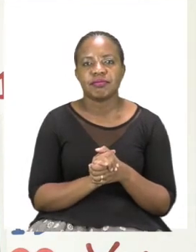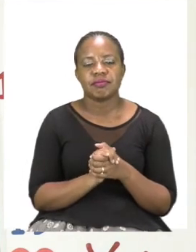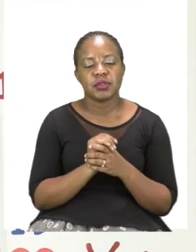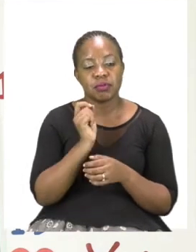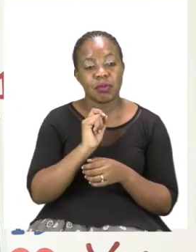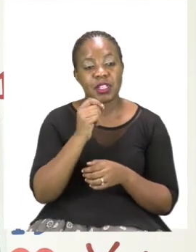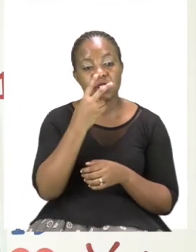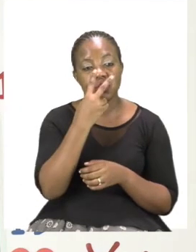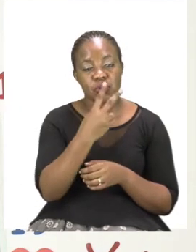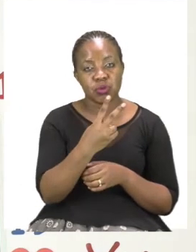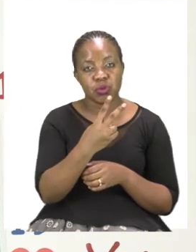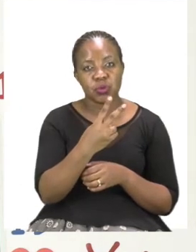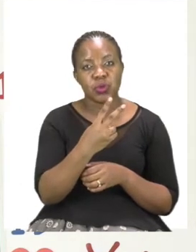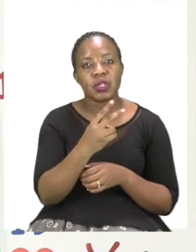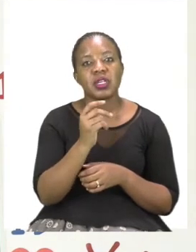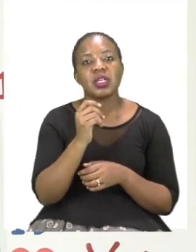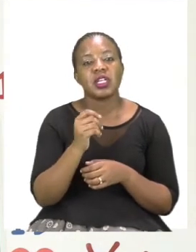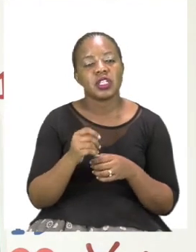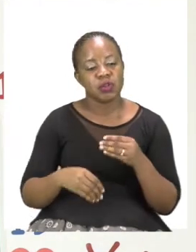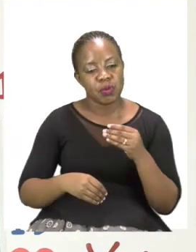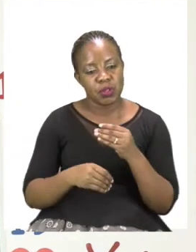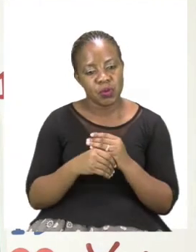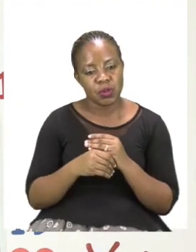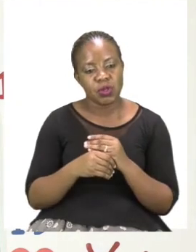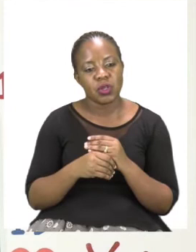And then we are going to put our 0.